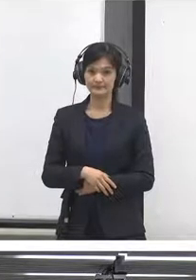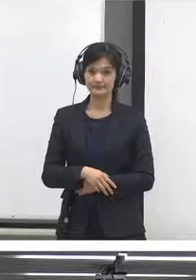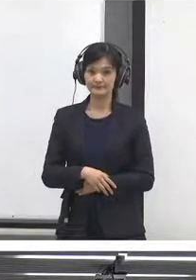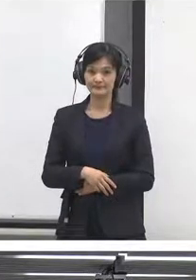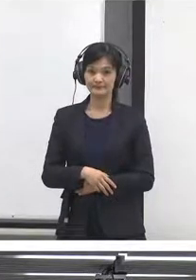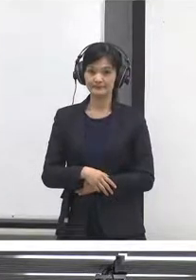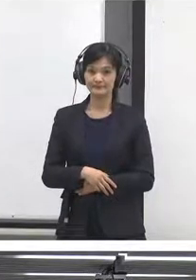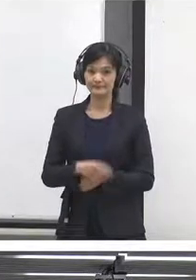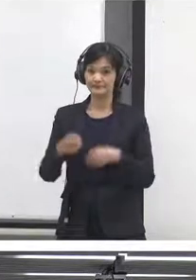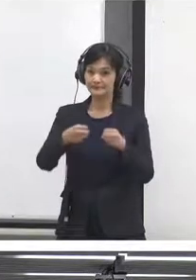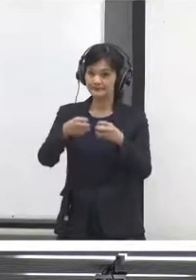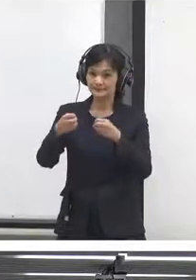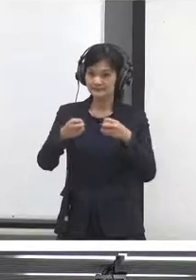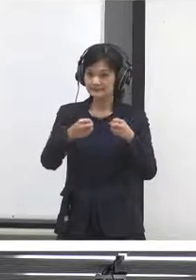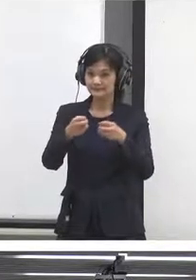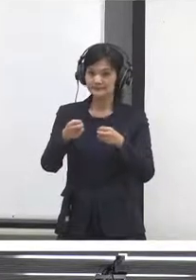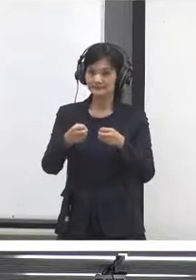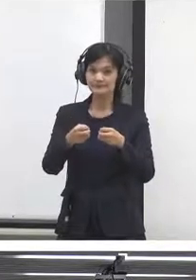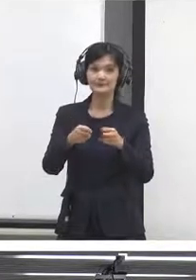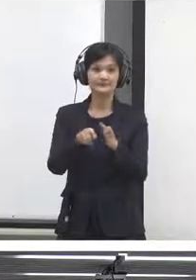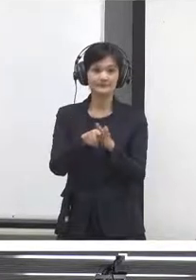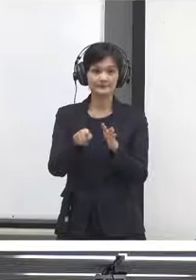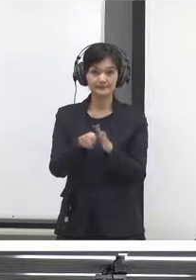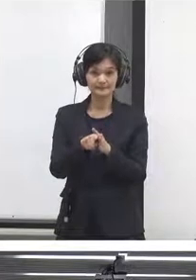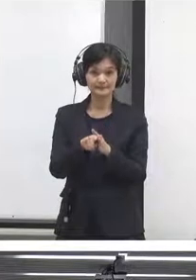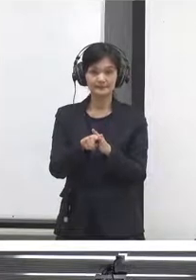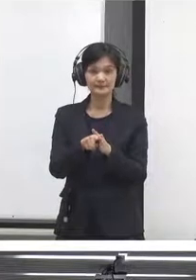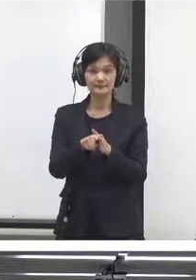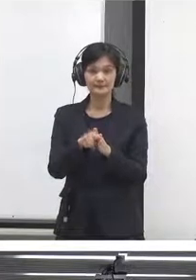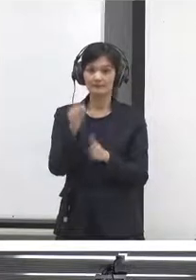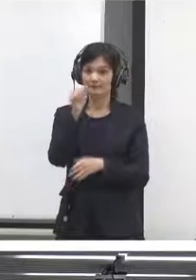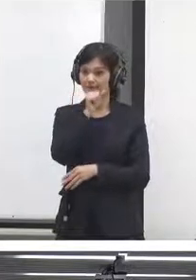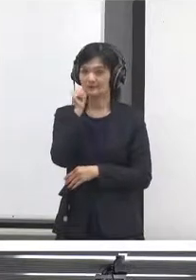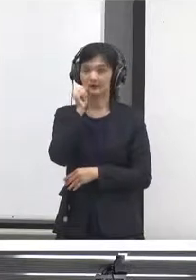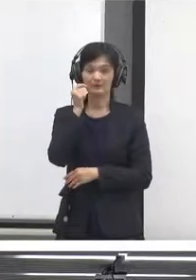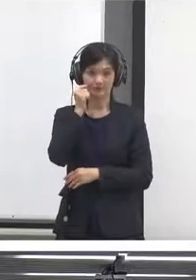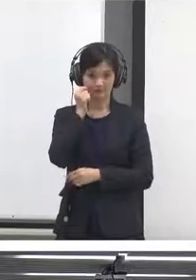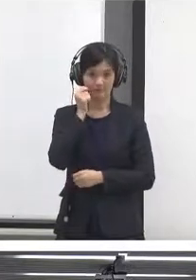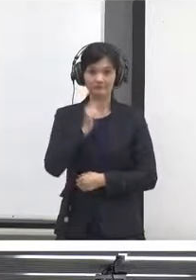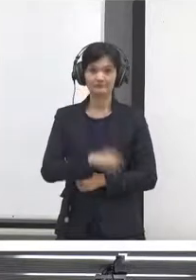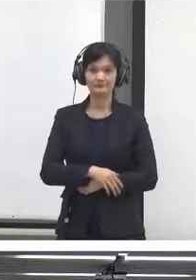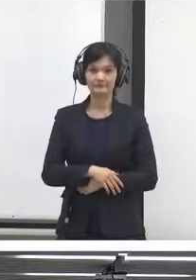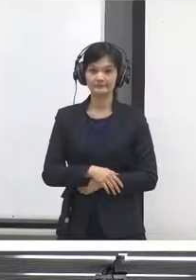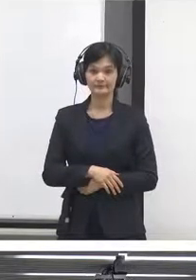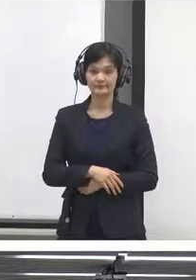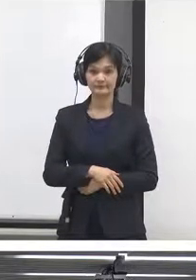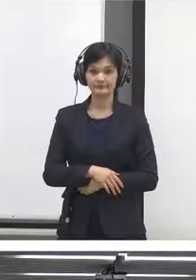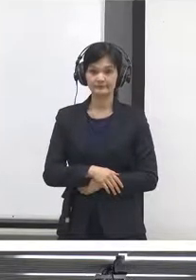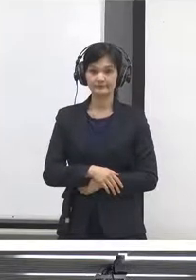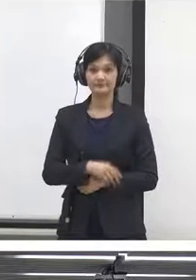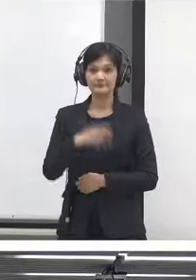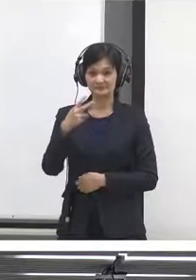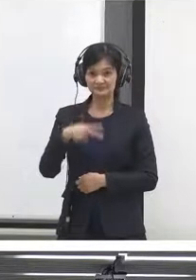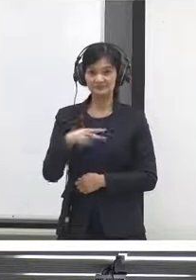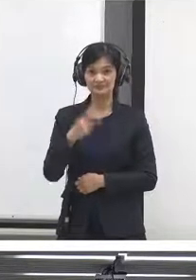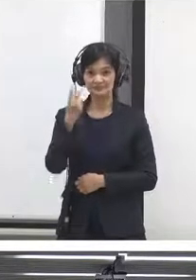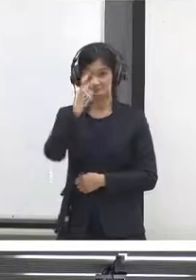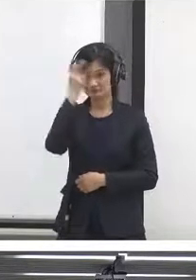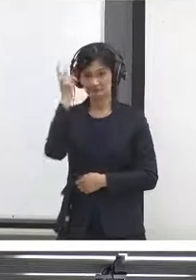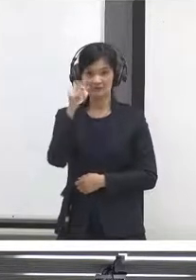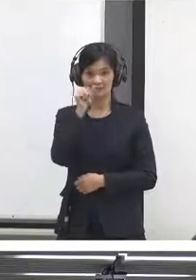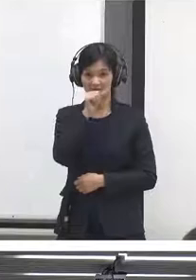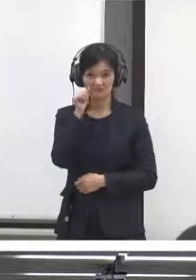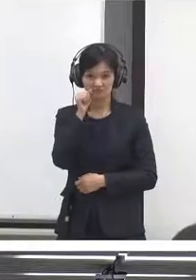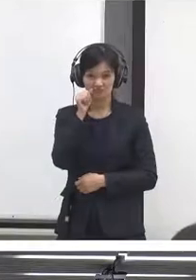There are many discussions about what's appropriate translate word. In case of comfort woman, I thought it was